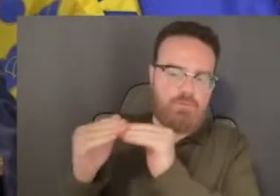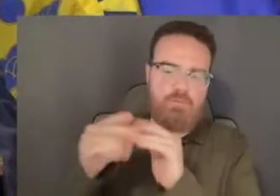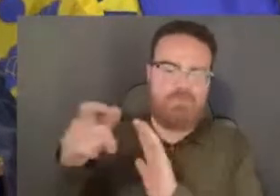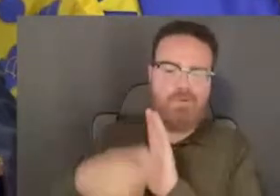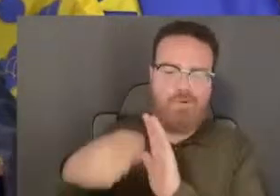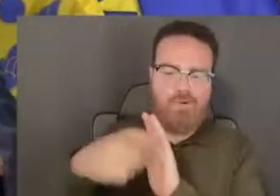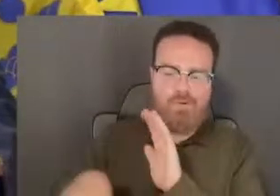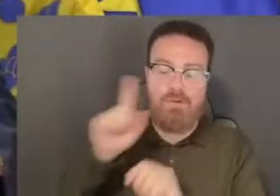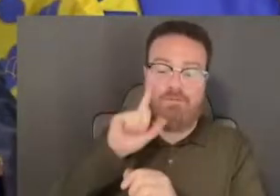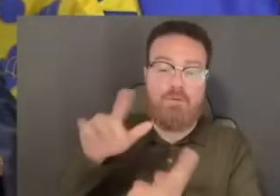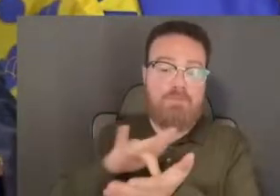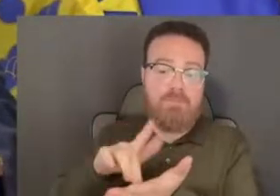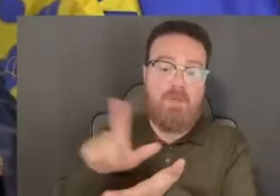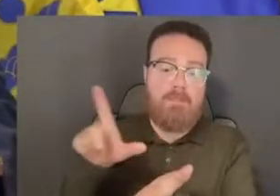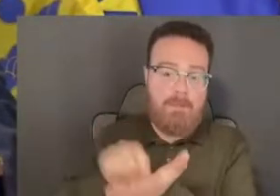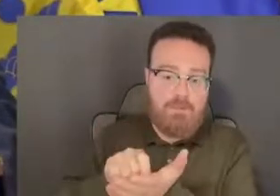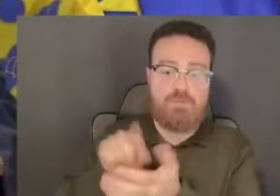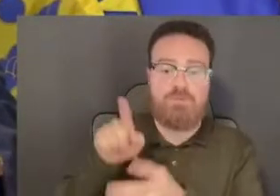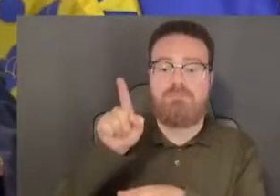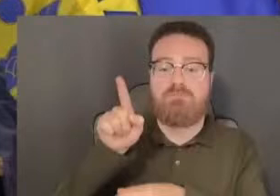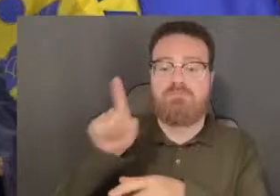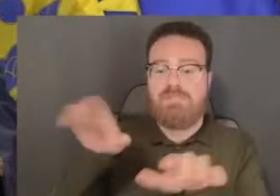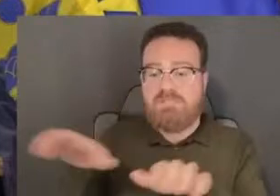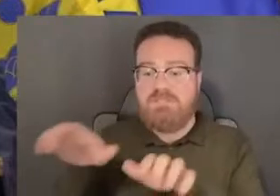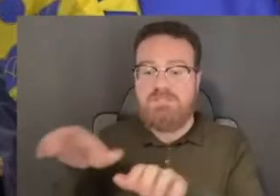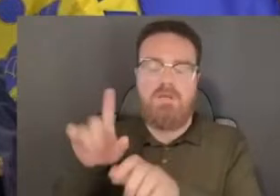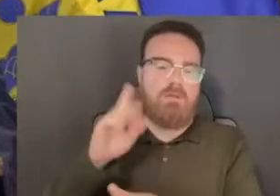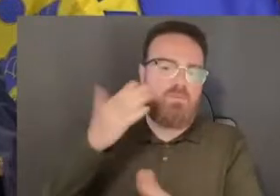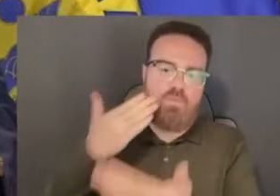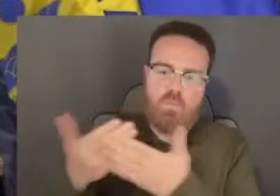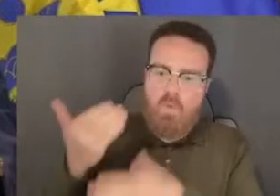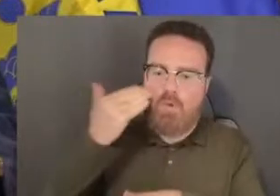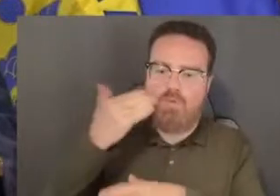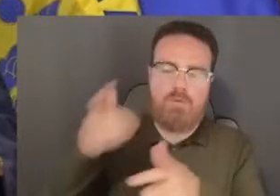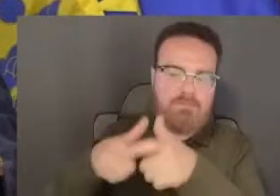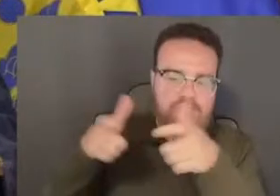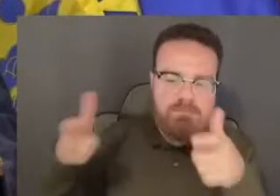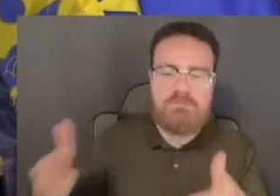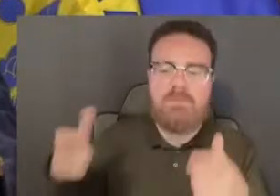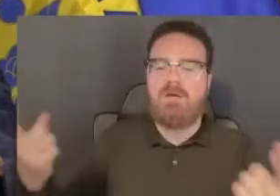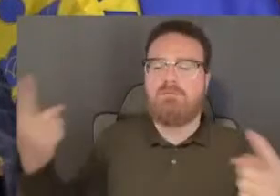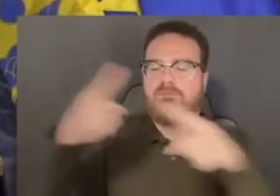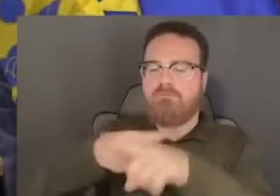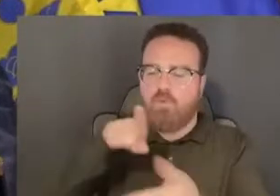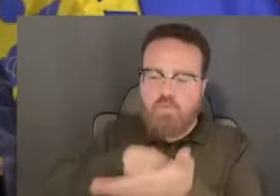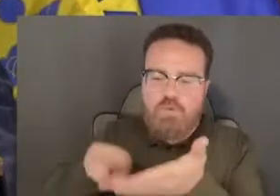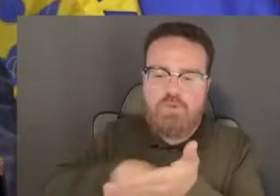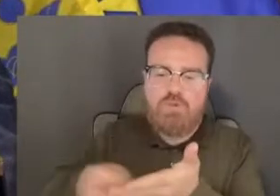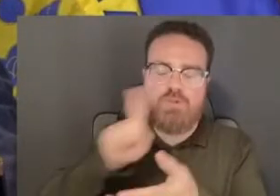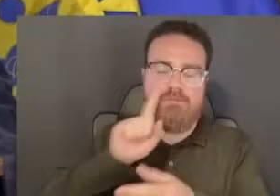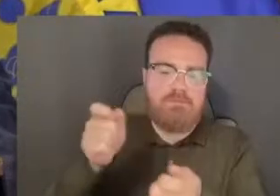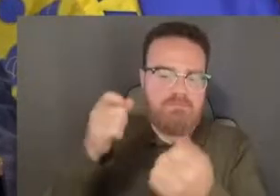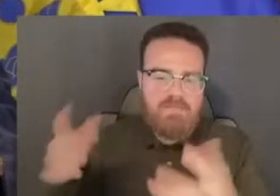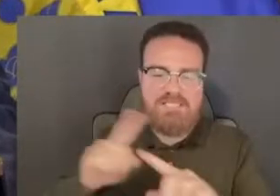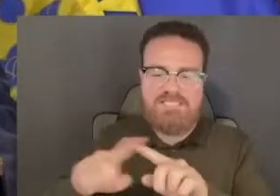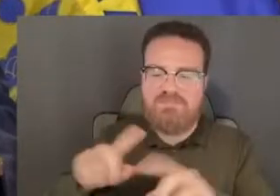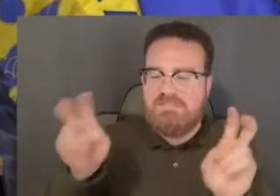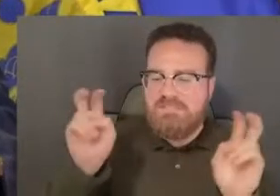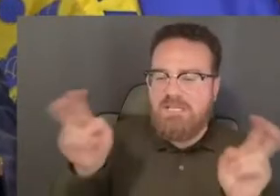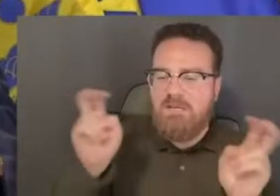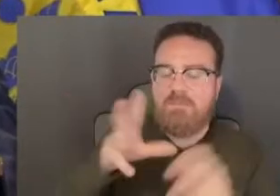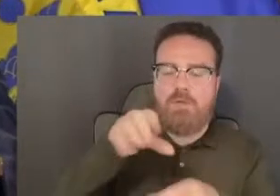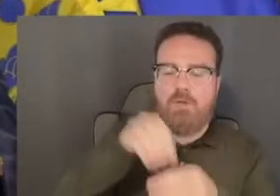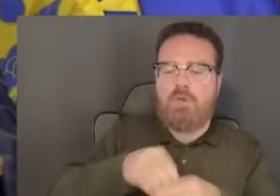is the author of a leading book on the microbiome, food policy, and other important health topics. A member of the